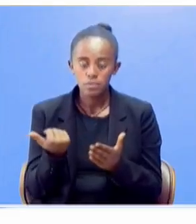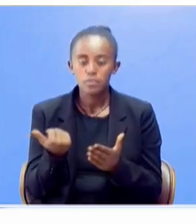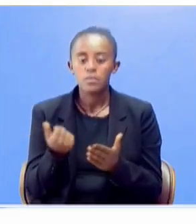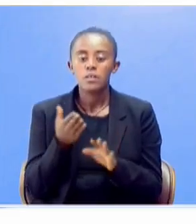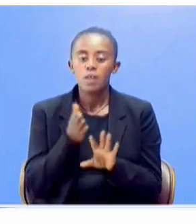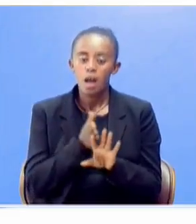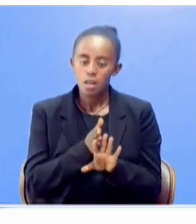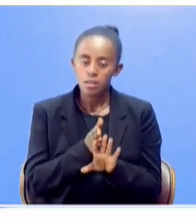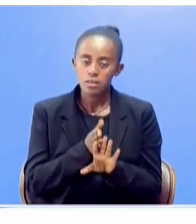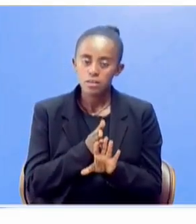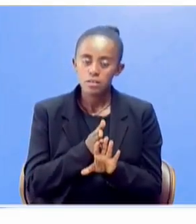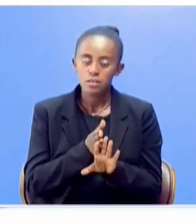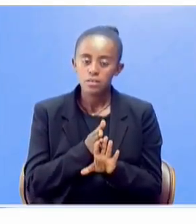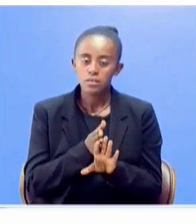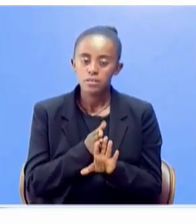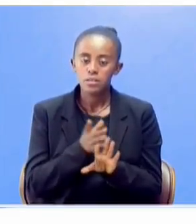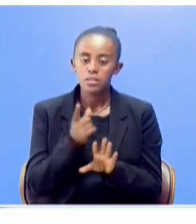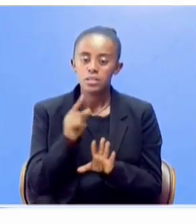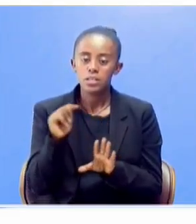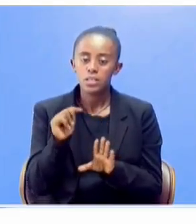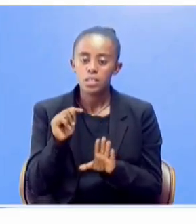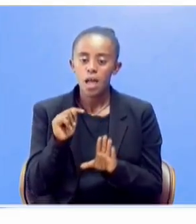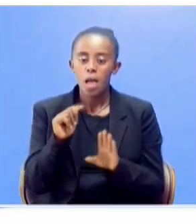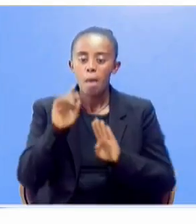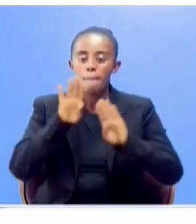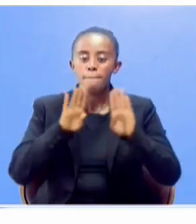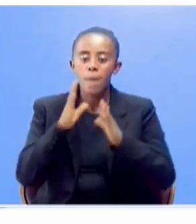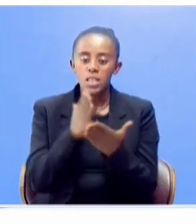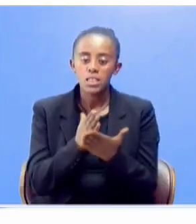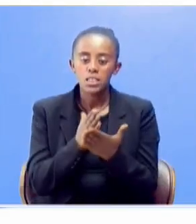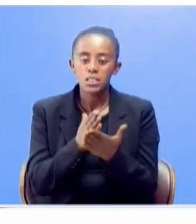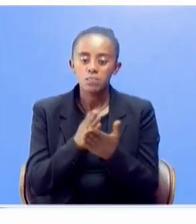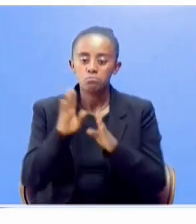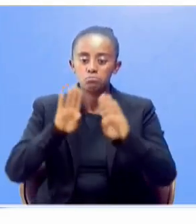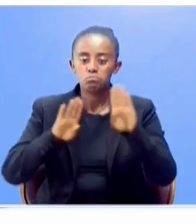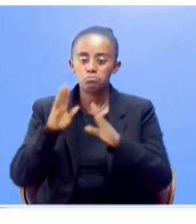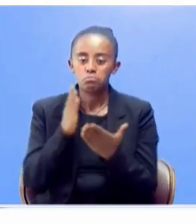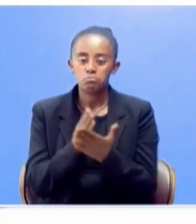at the bus station